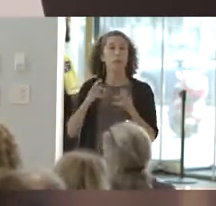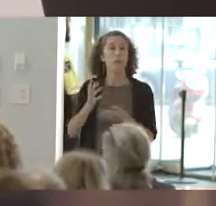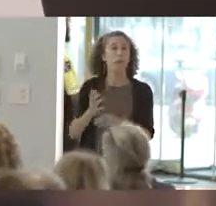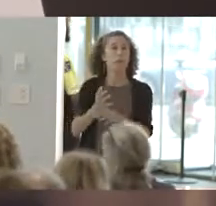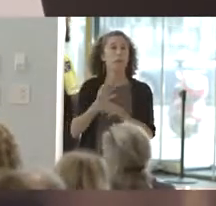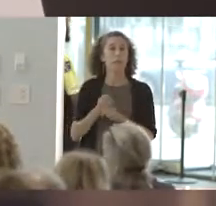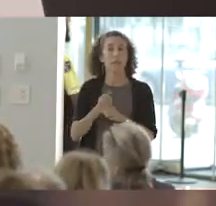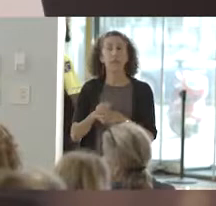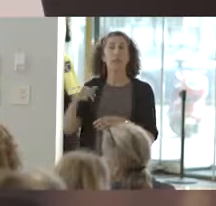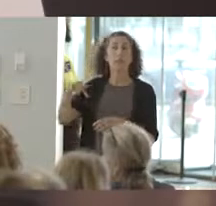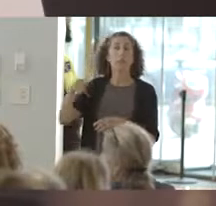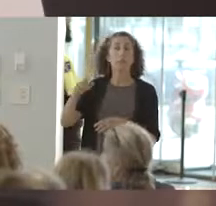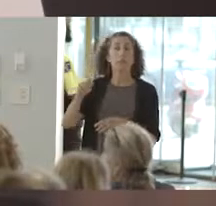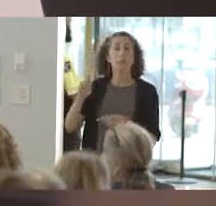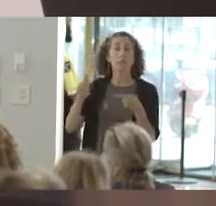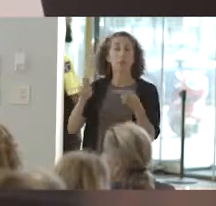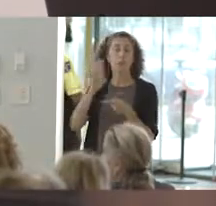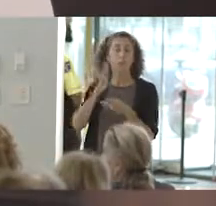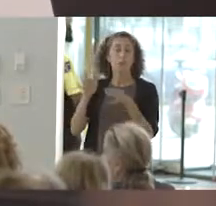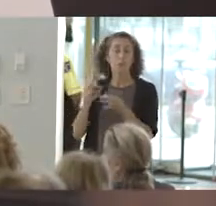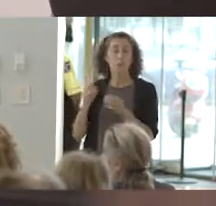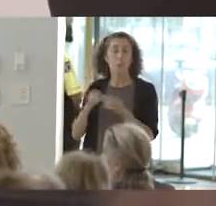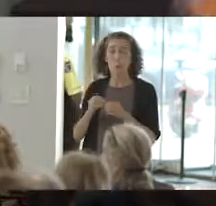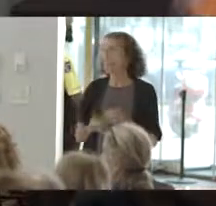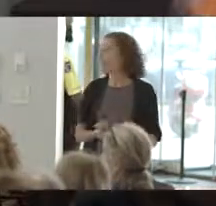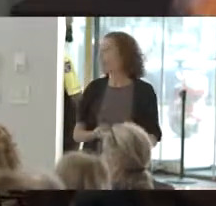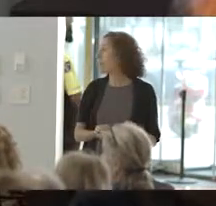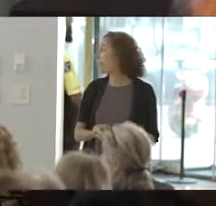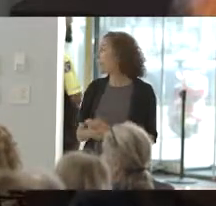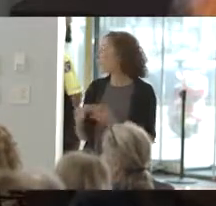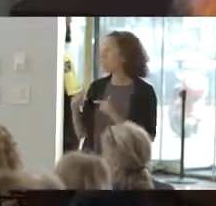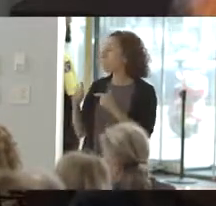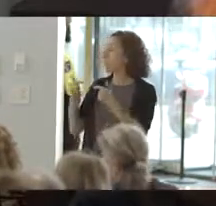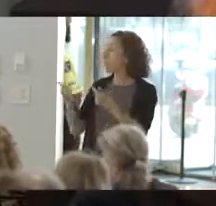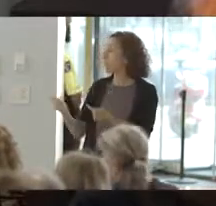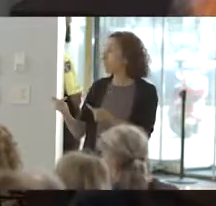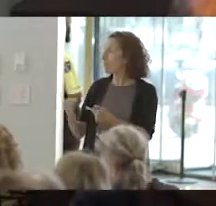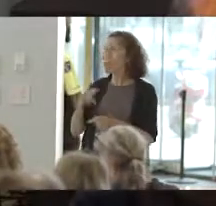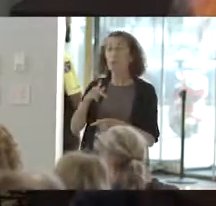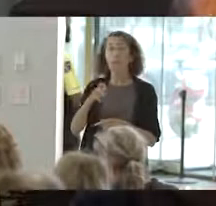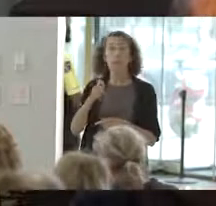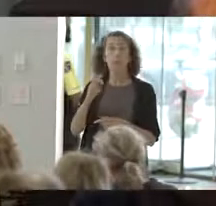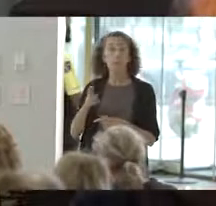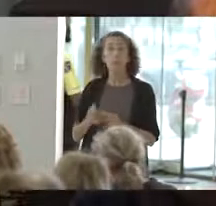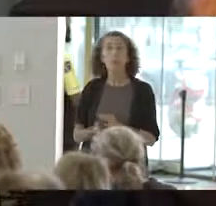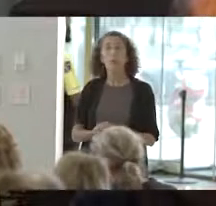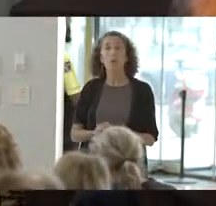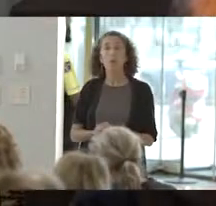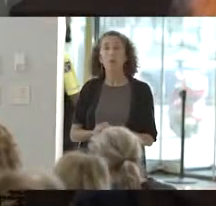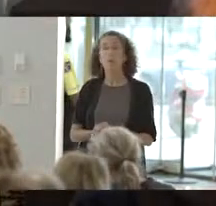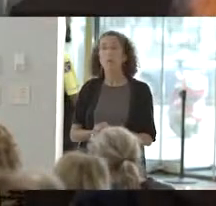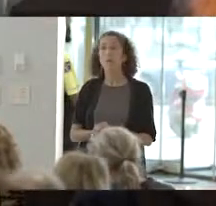to join here and take us through conceptual reach alternatives.